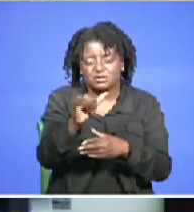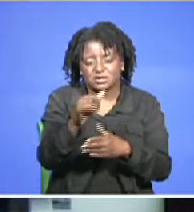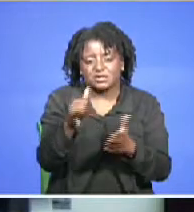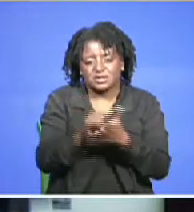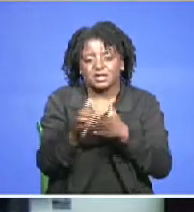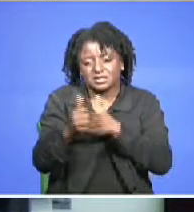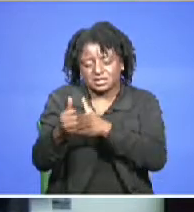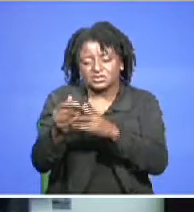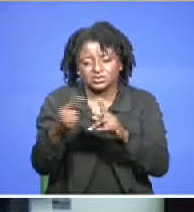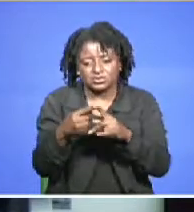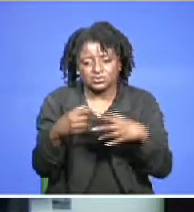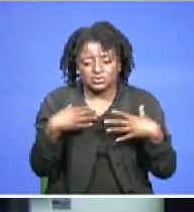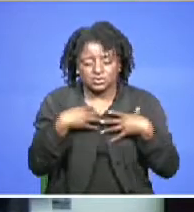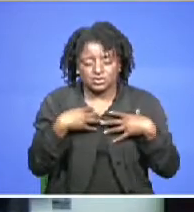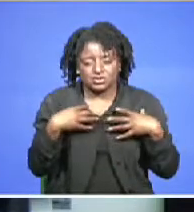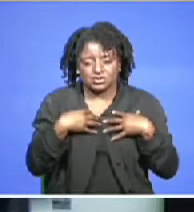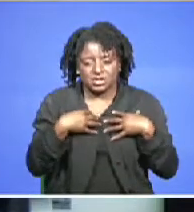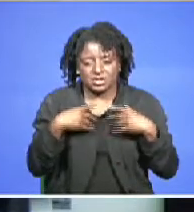to a heart attack.